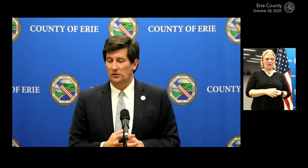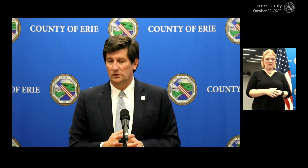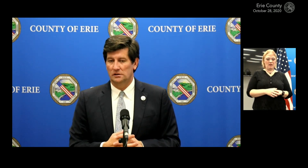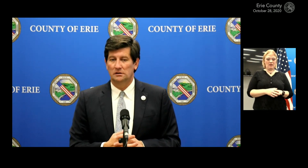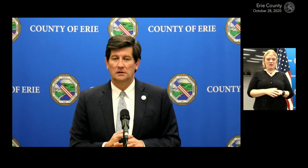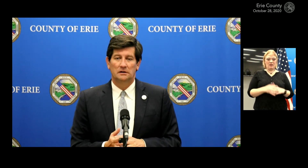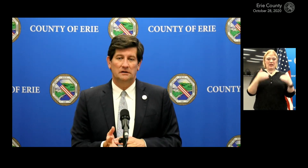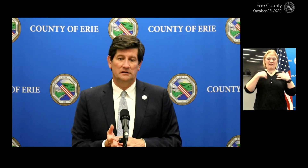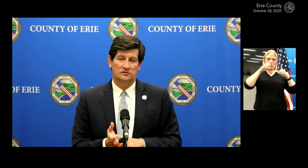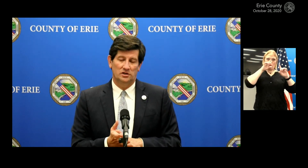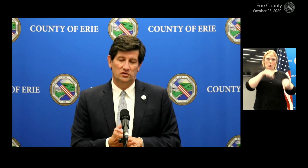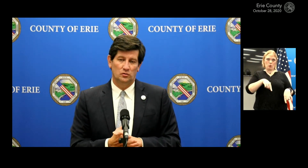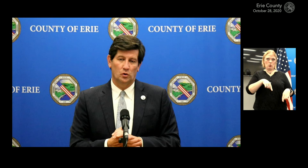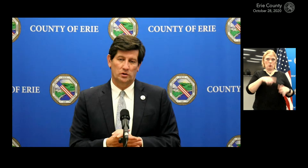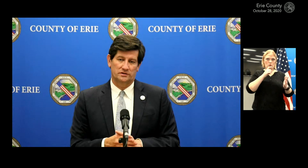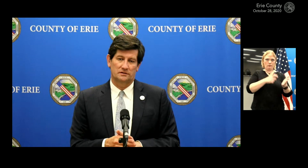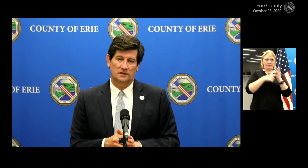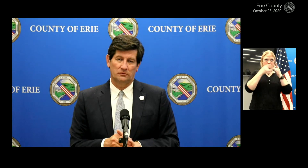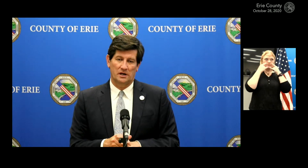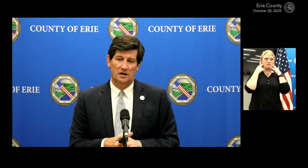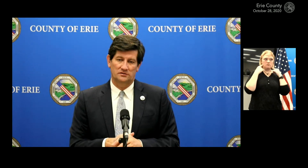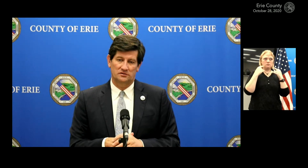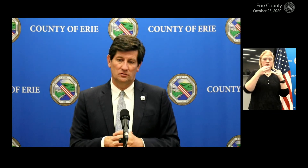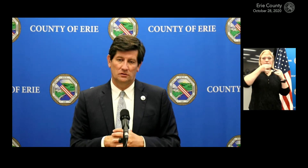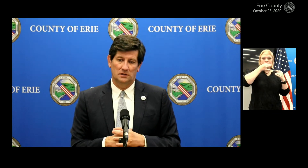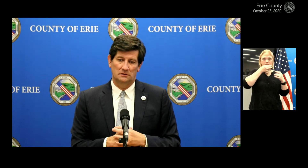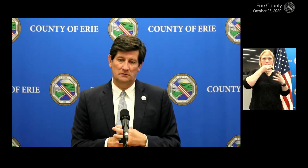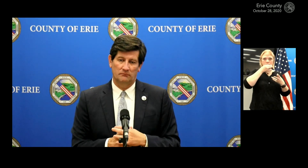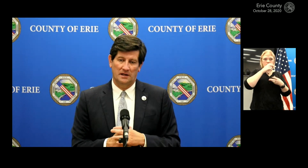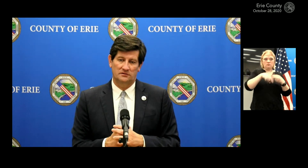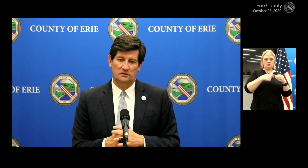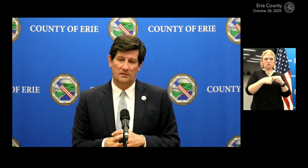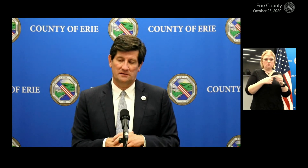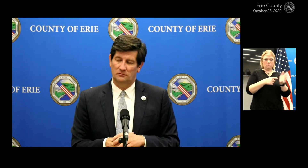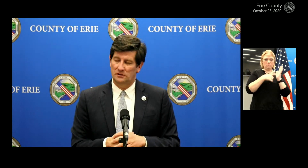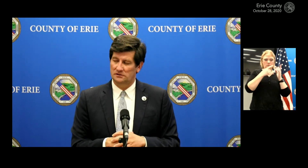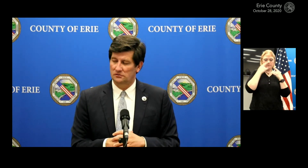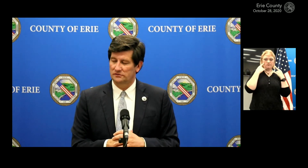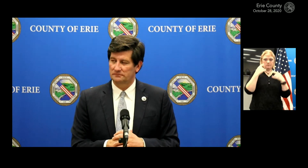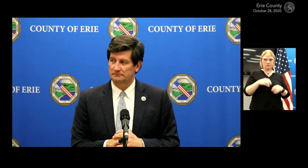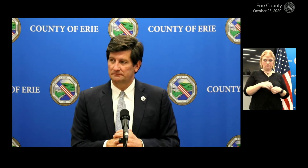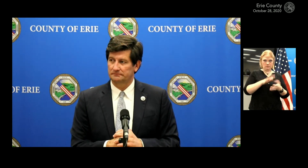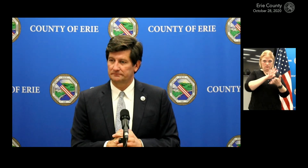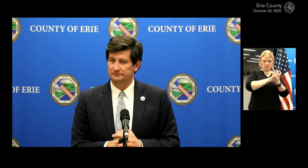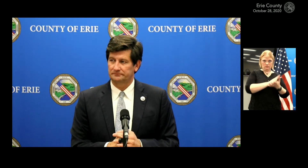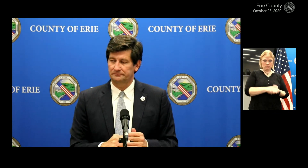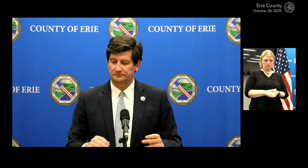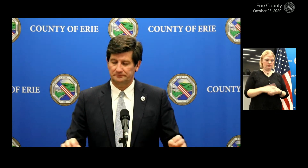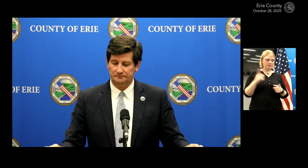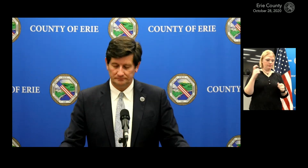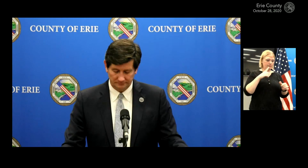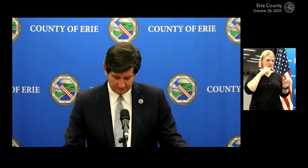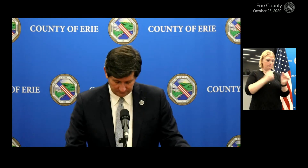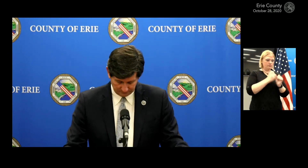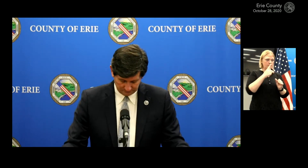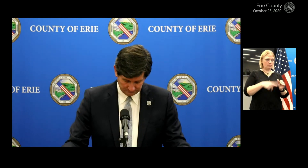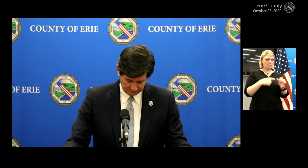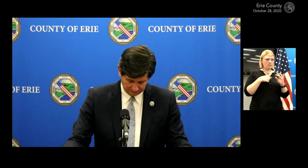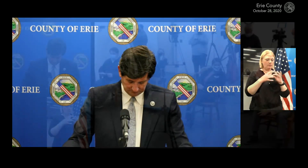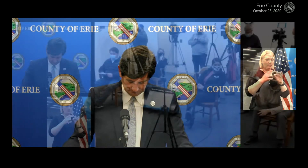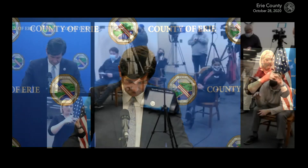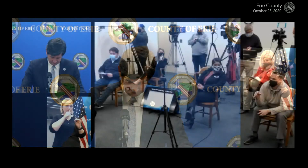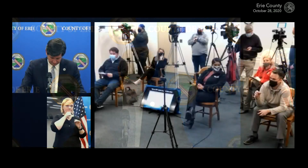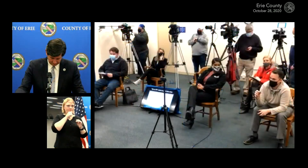an order in due course in regards to mandatory mask wearing in schools. Just as a quick follow-up to that, you had mentioned some